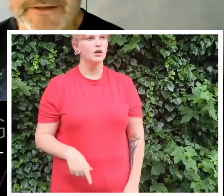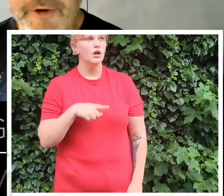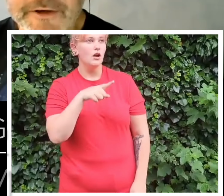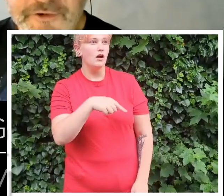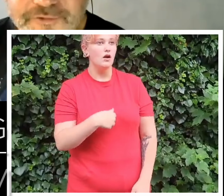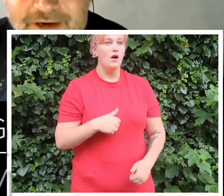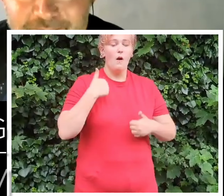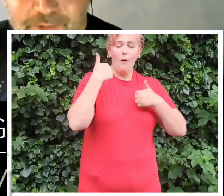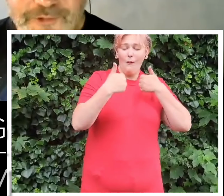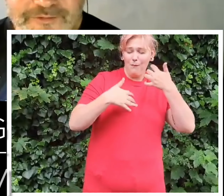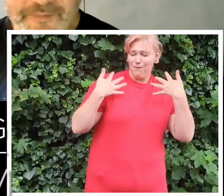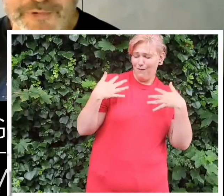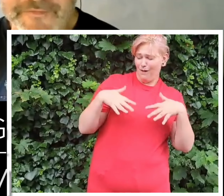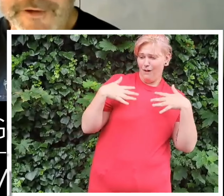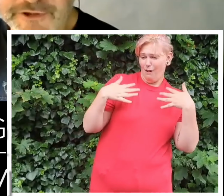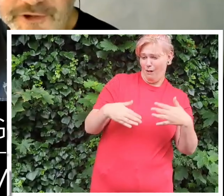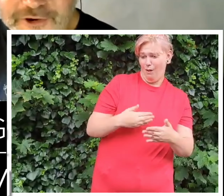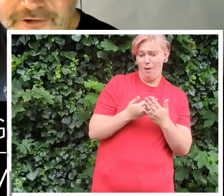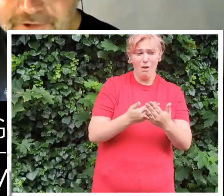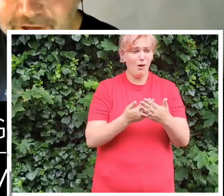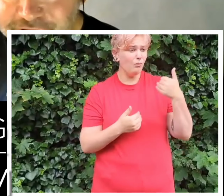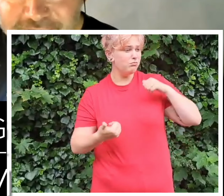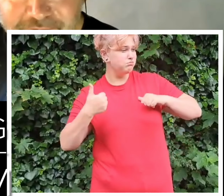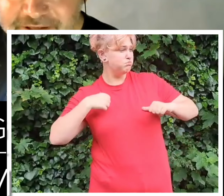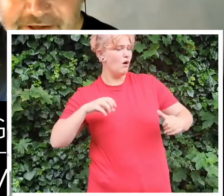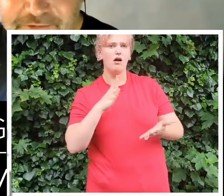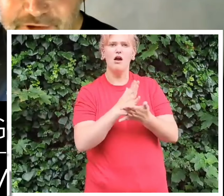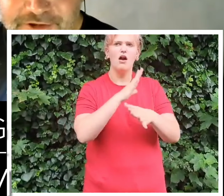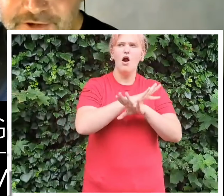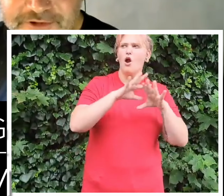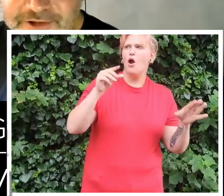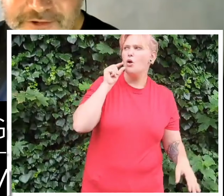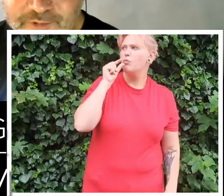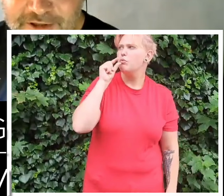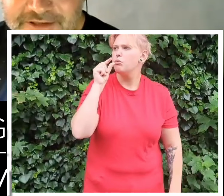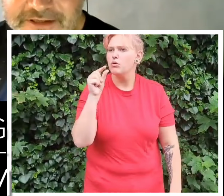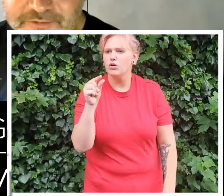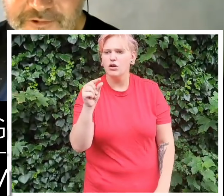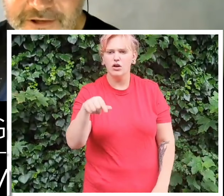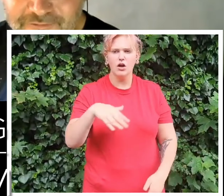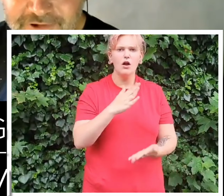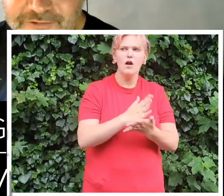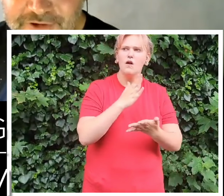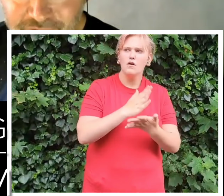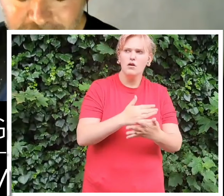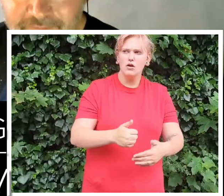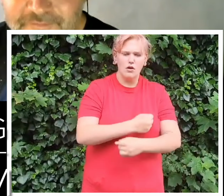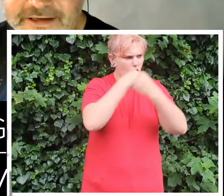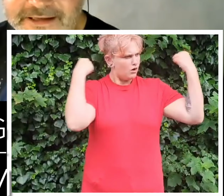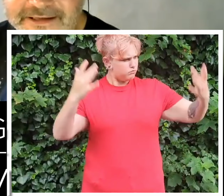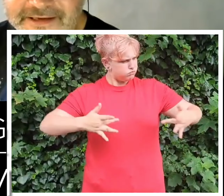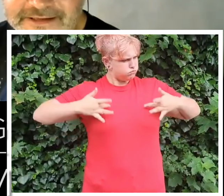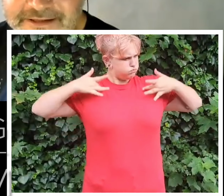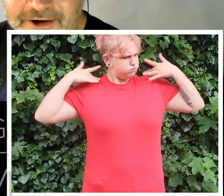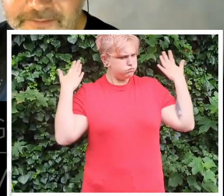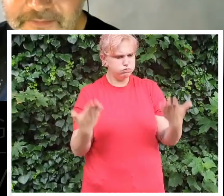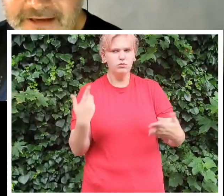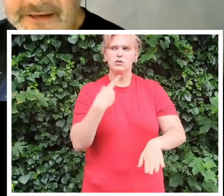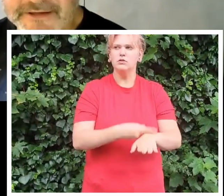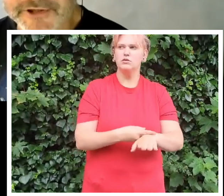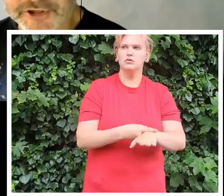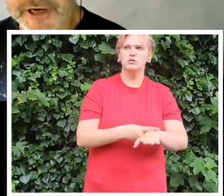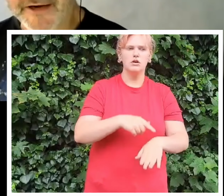So it's my incredible privilege and honor, and I genuinely don't just use those words. It's a real strong feeling at this